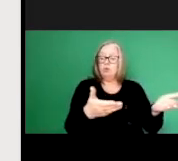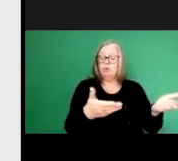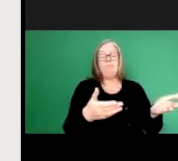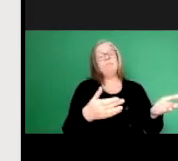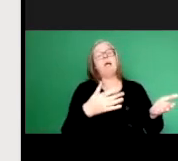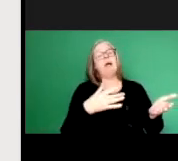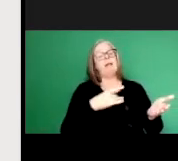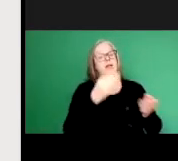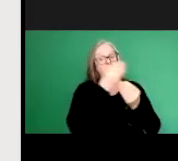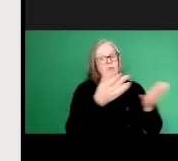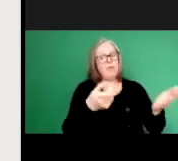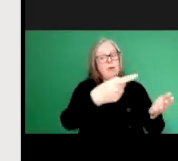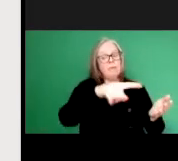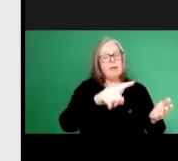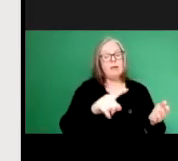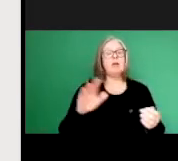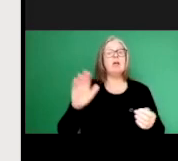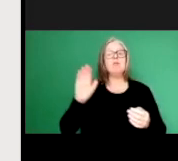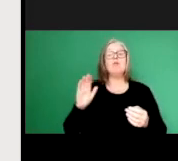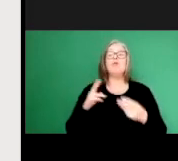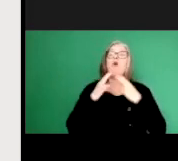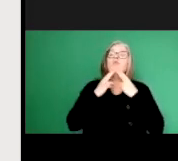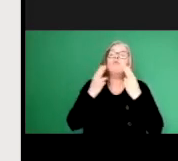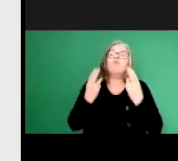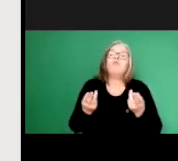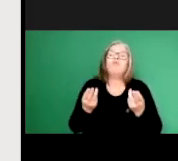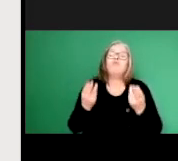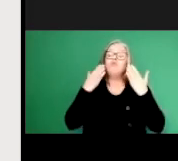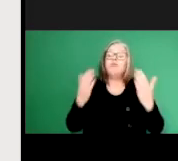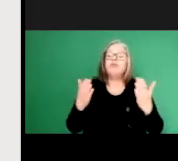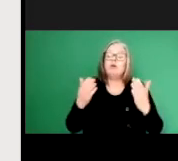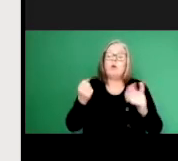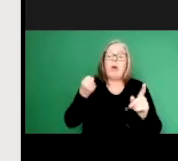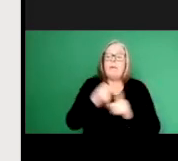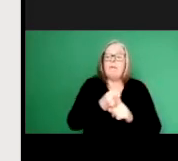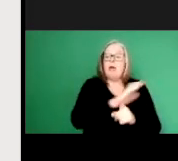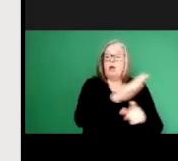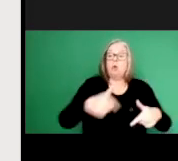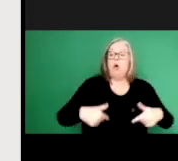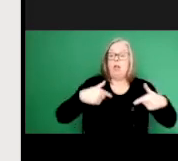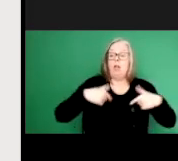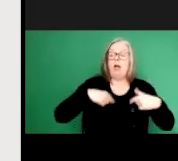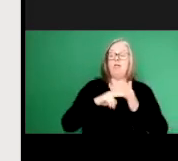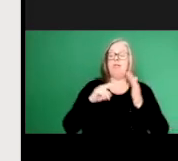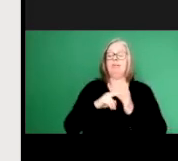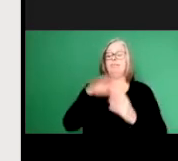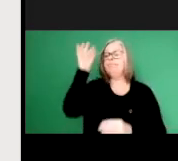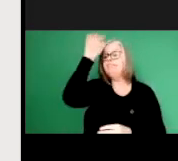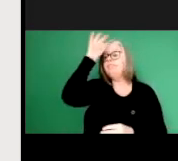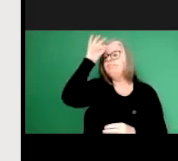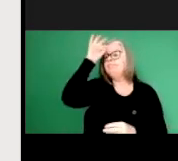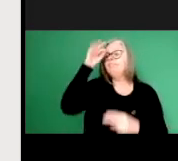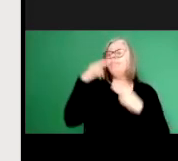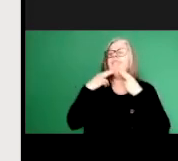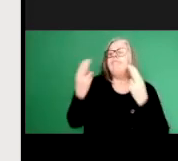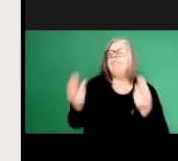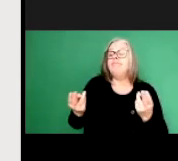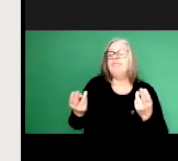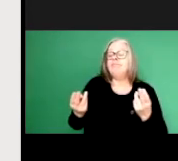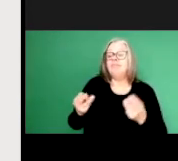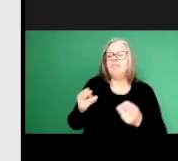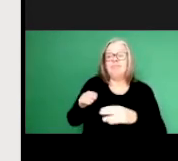ways an innocence if you weren't directly impacted, um, by this kind of environmental violence. Um,